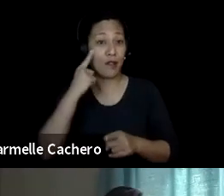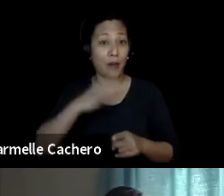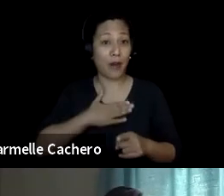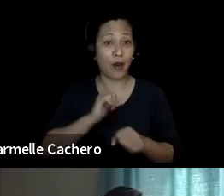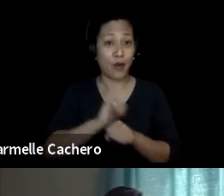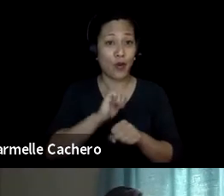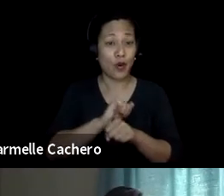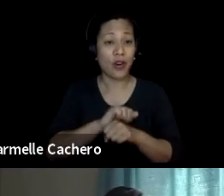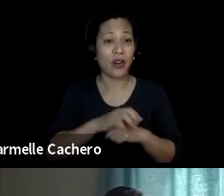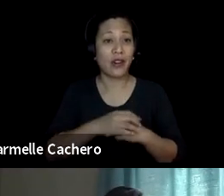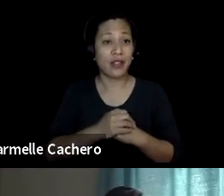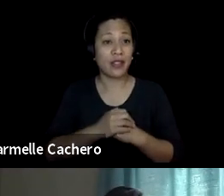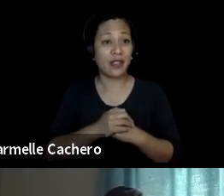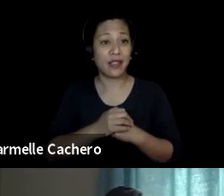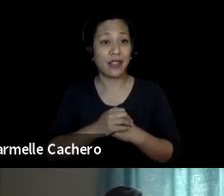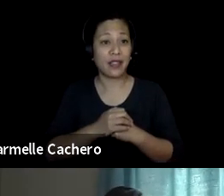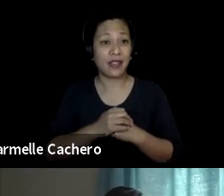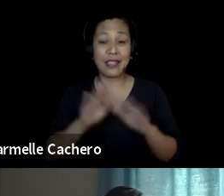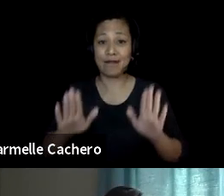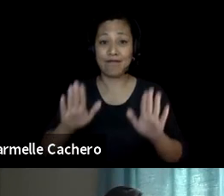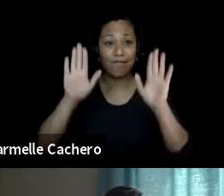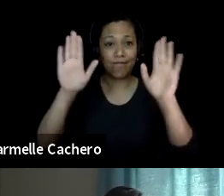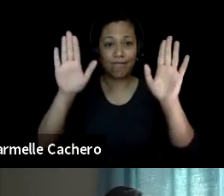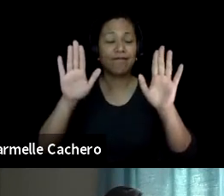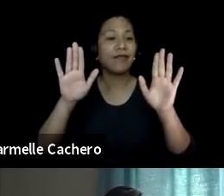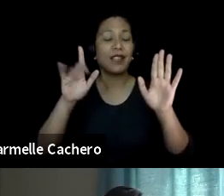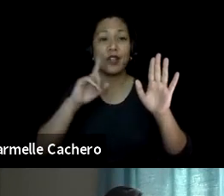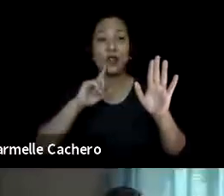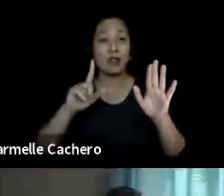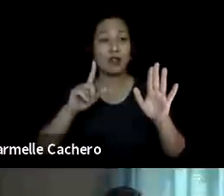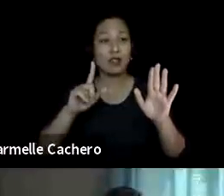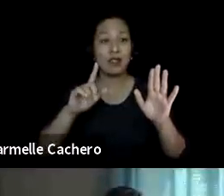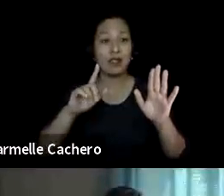mean, it's fabulous that